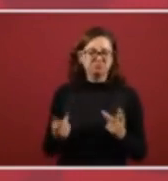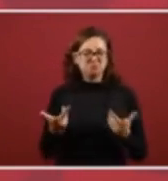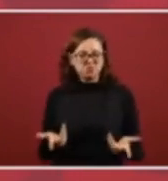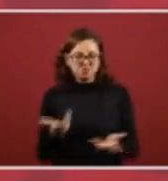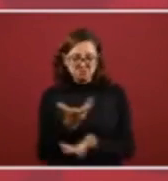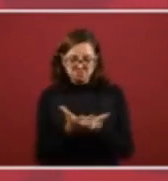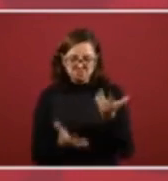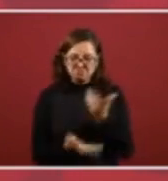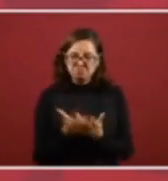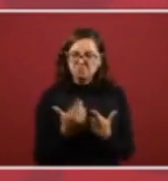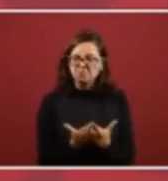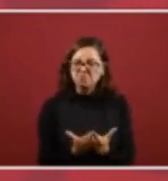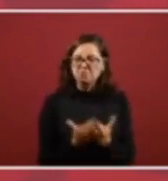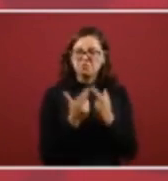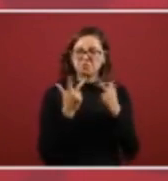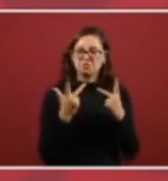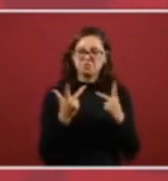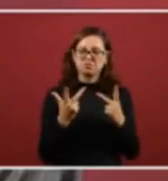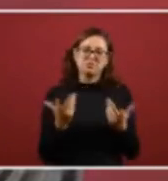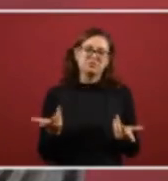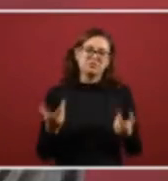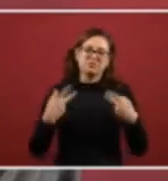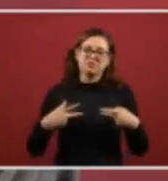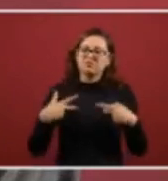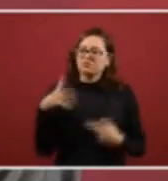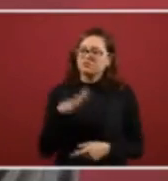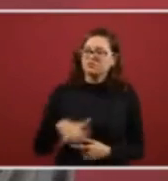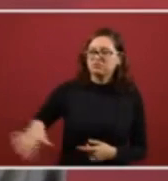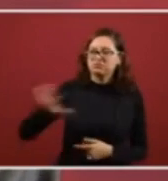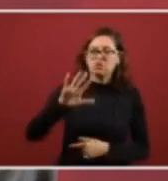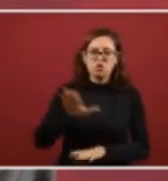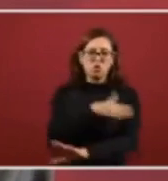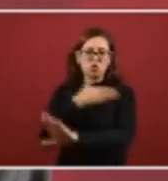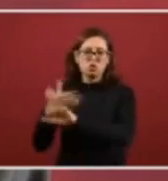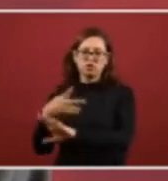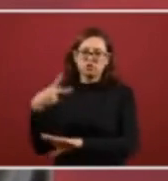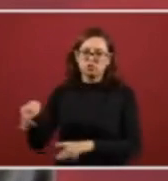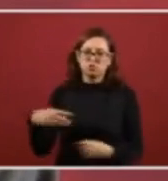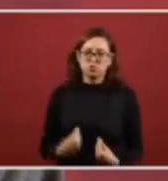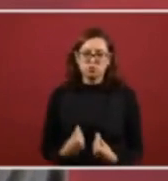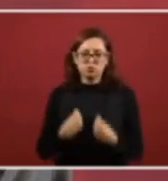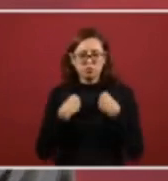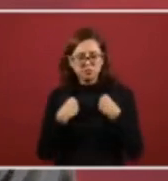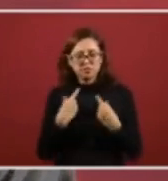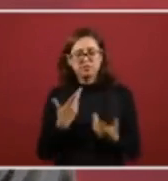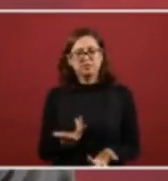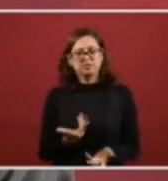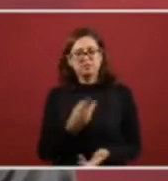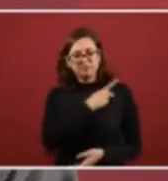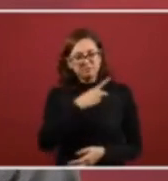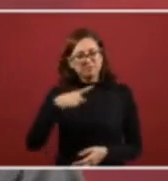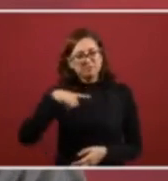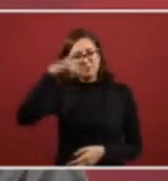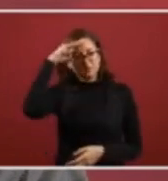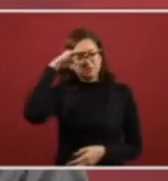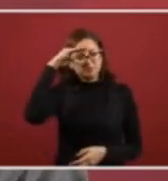riesgo, for people to have more sense that are putting on the people at risk. Think about it. Los